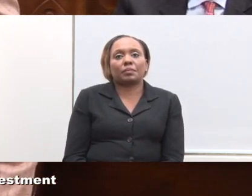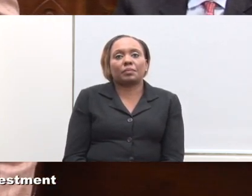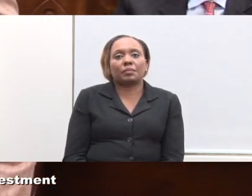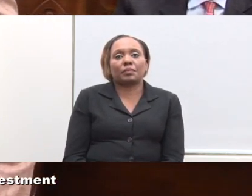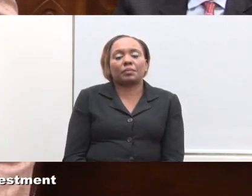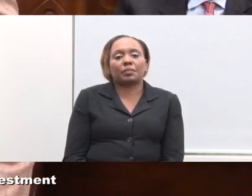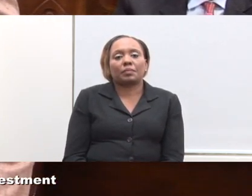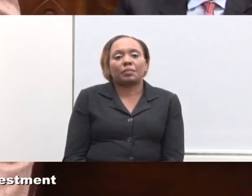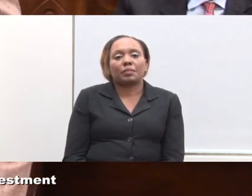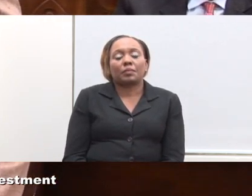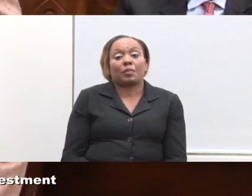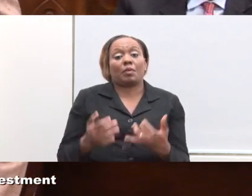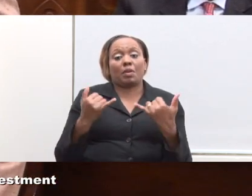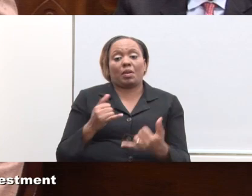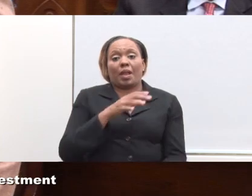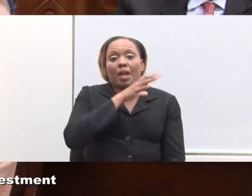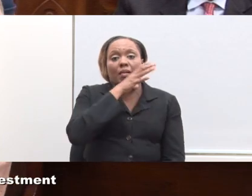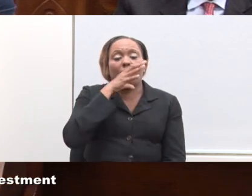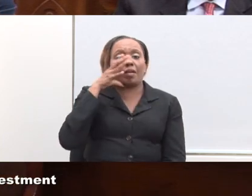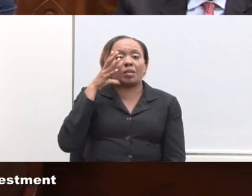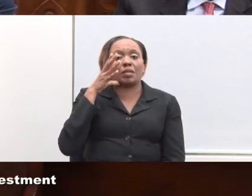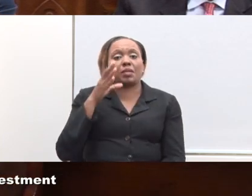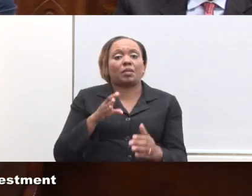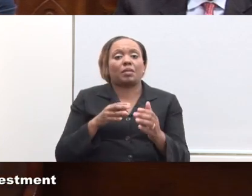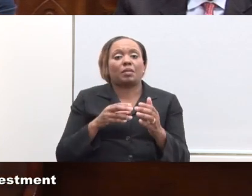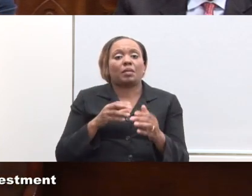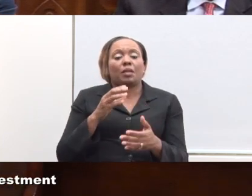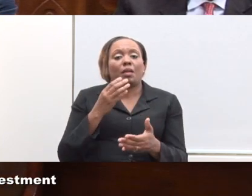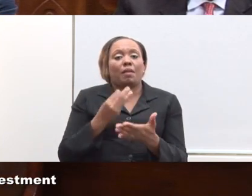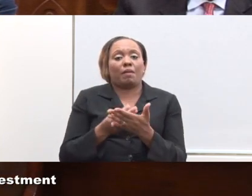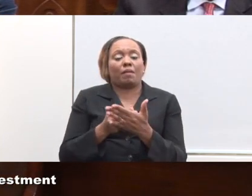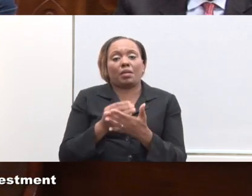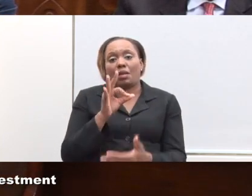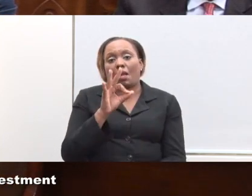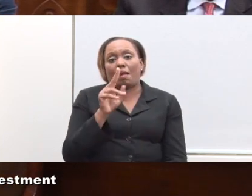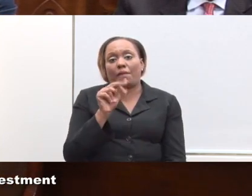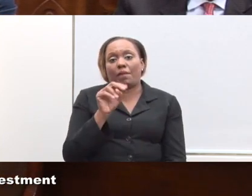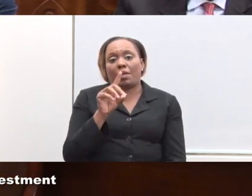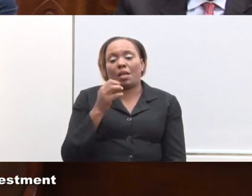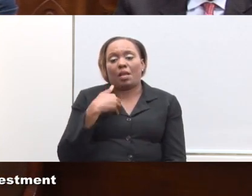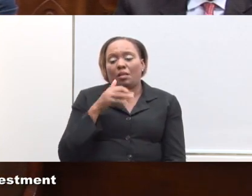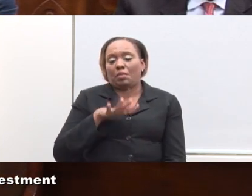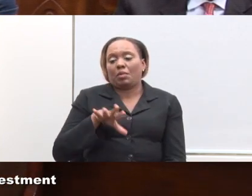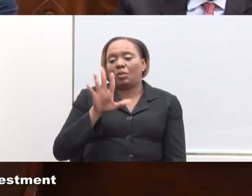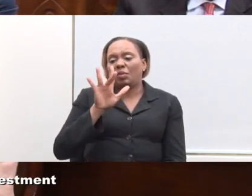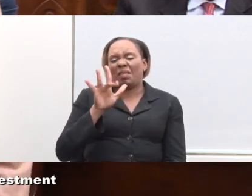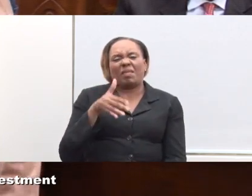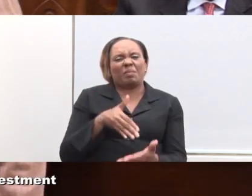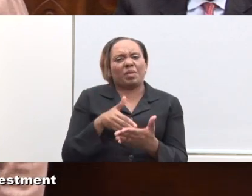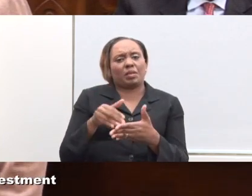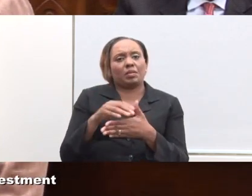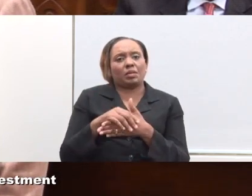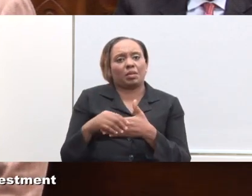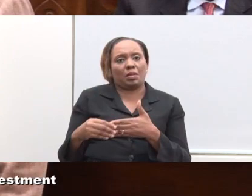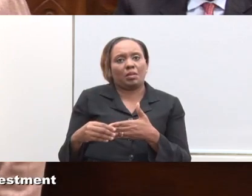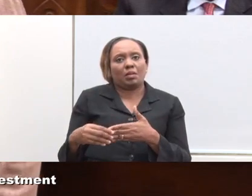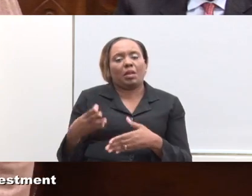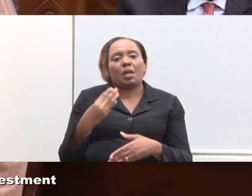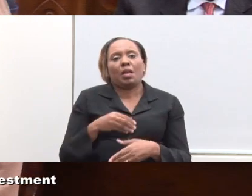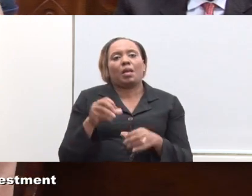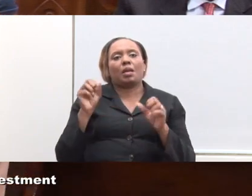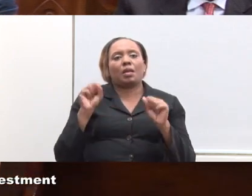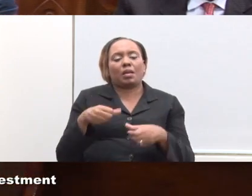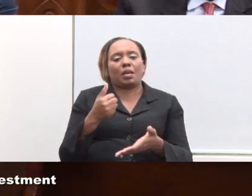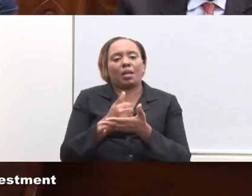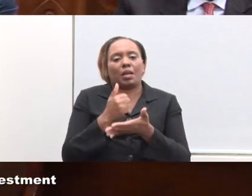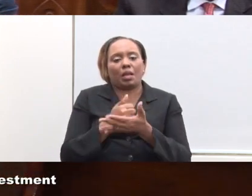Development Fund has about $25 million in it, and therefore is more than capable of helping us to